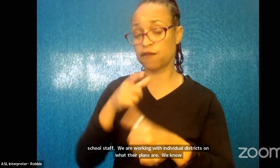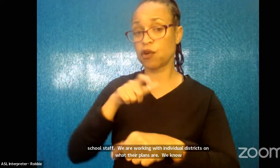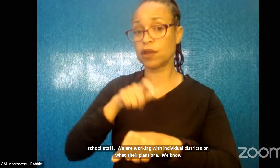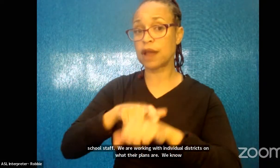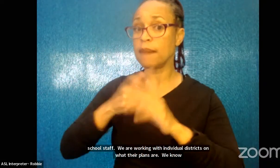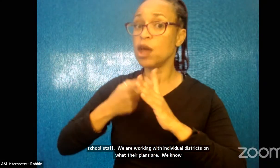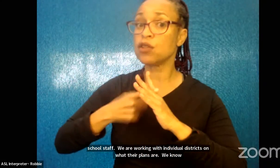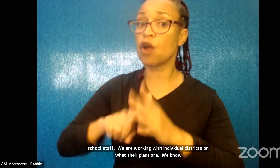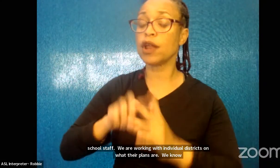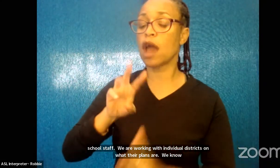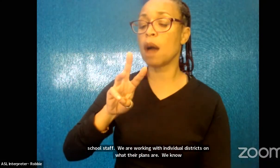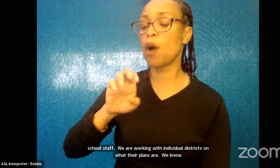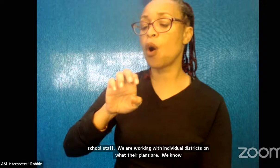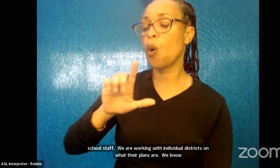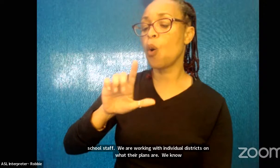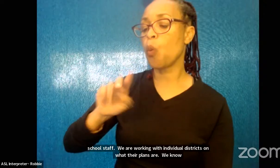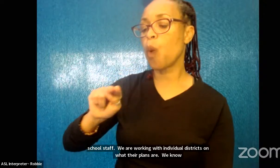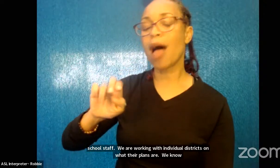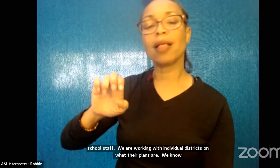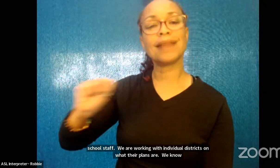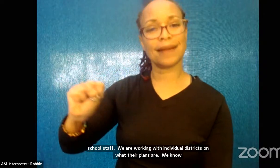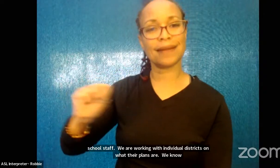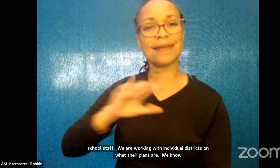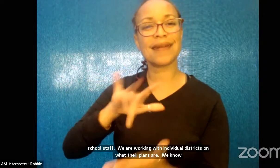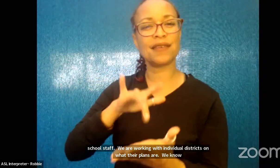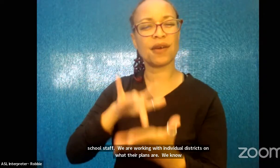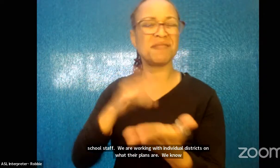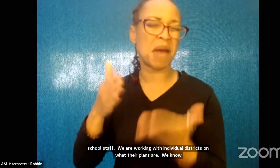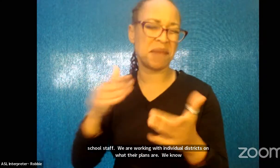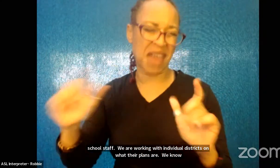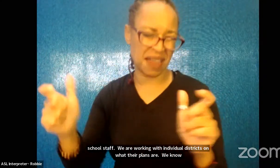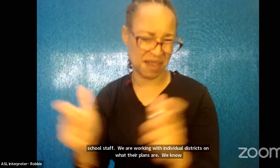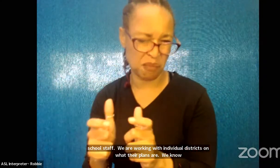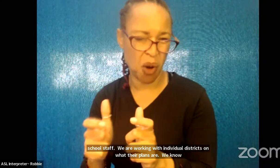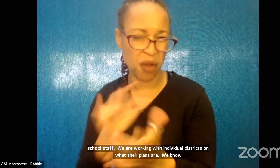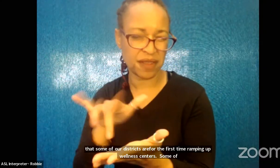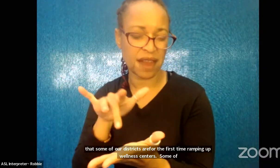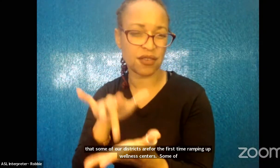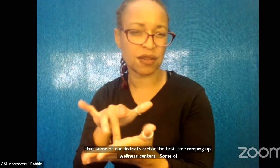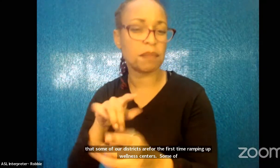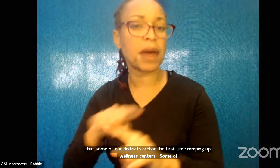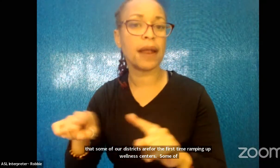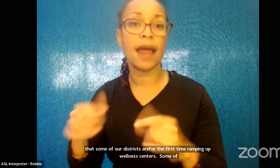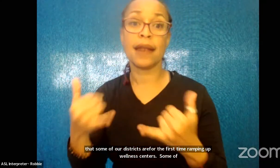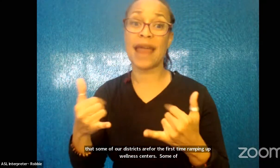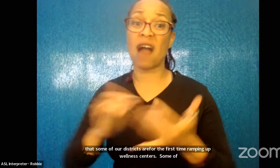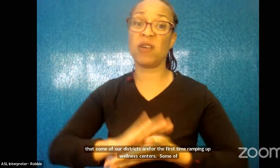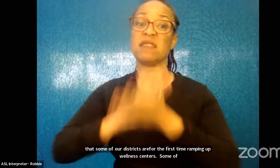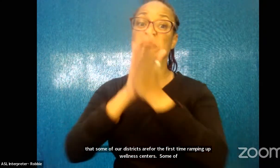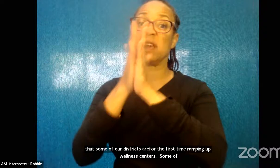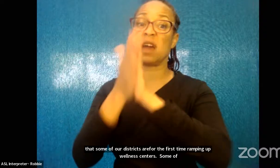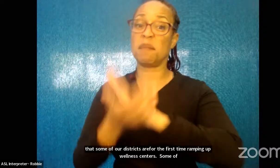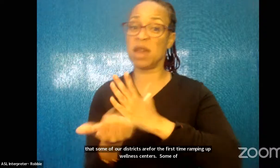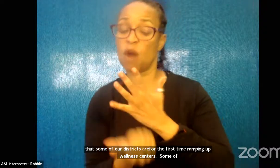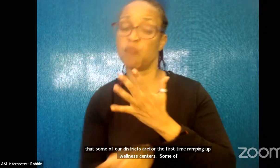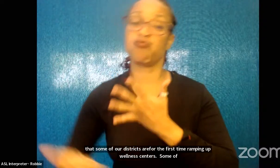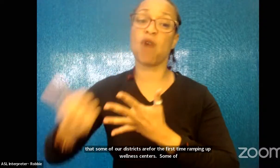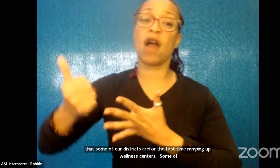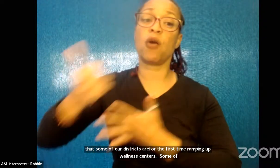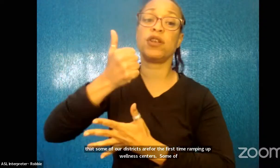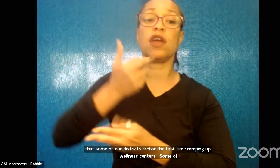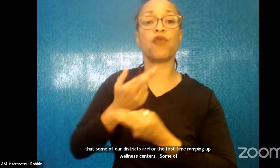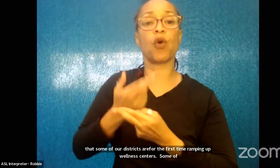wellness centers. Some of them may have had small wellness centers to start, but that's definitely becoming a priority from a resource